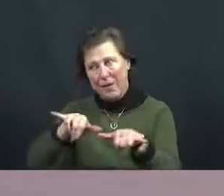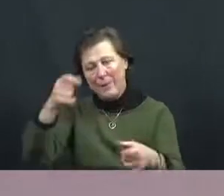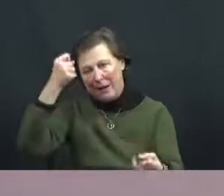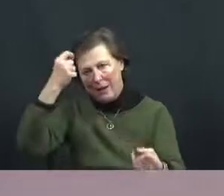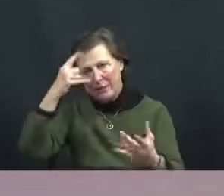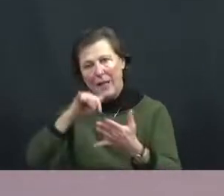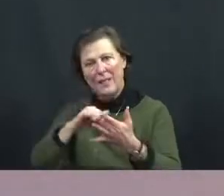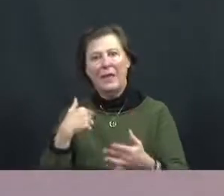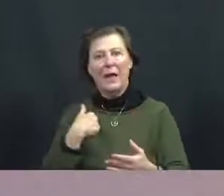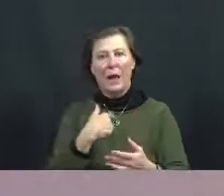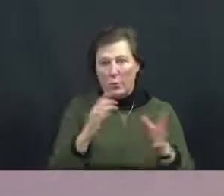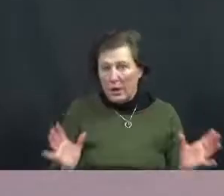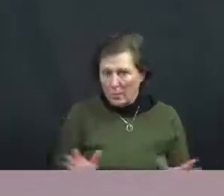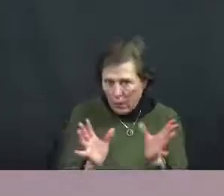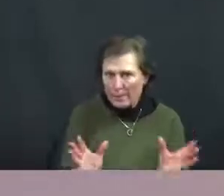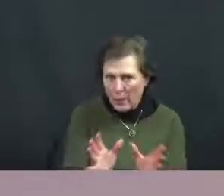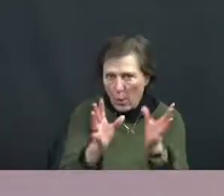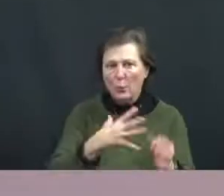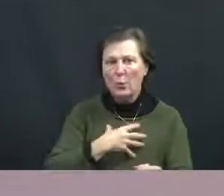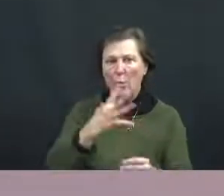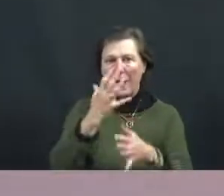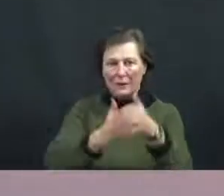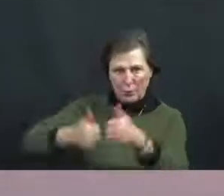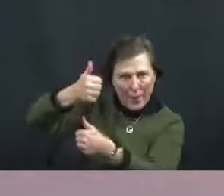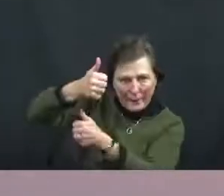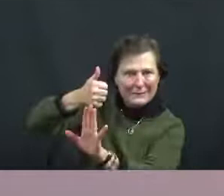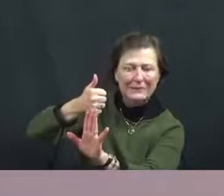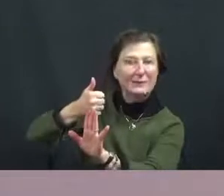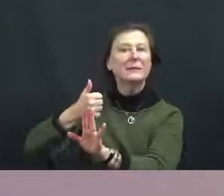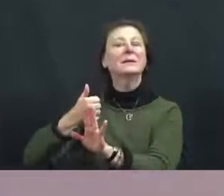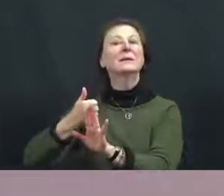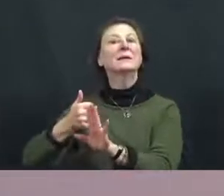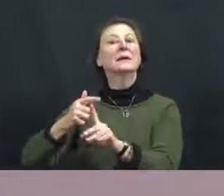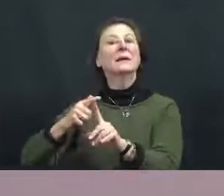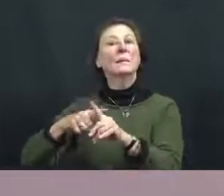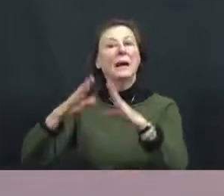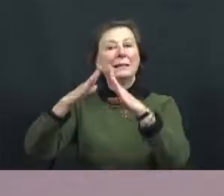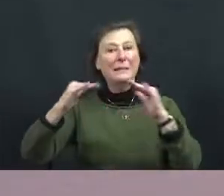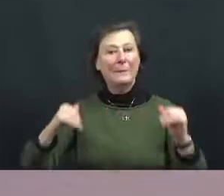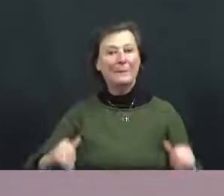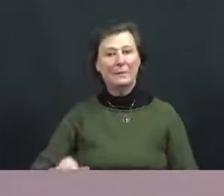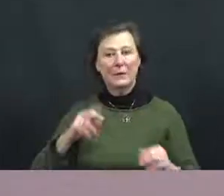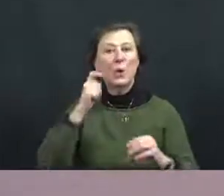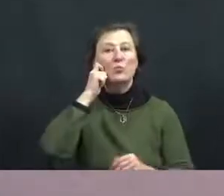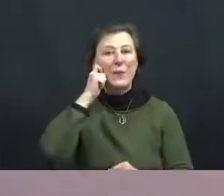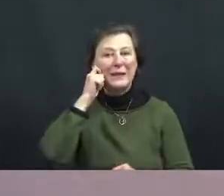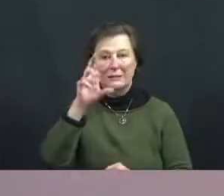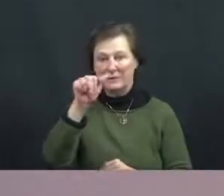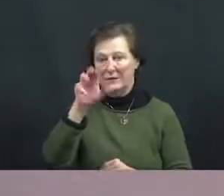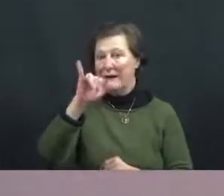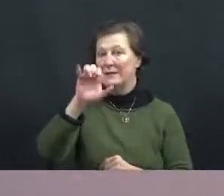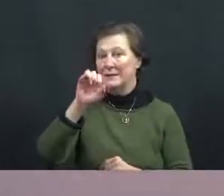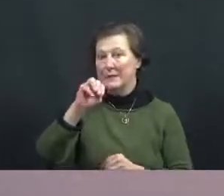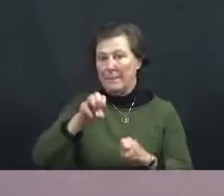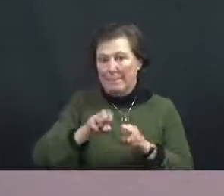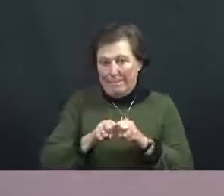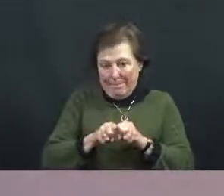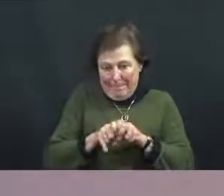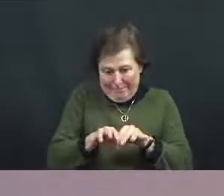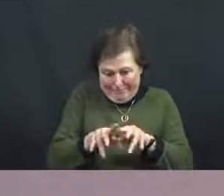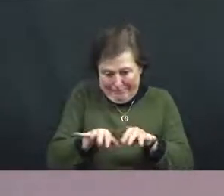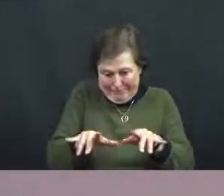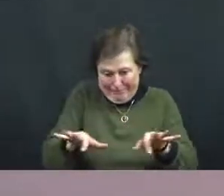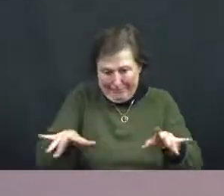understood, that we promote white supremacy, but that systemic racism permeates everything, not